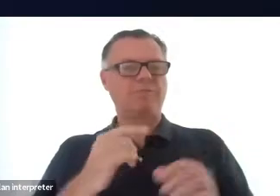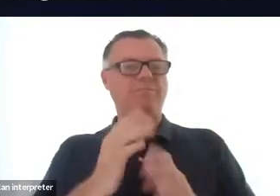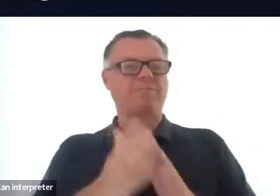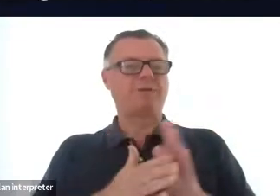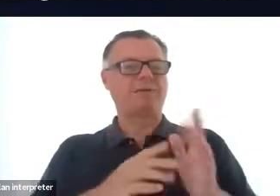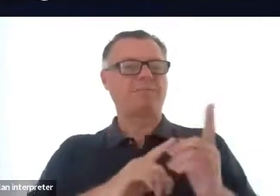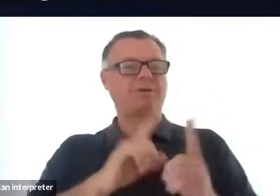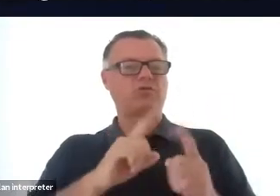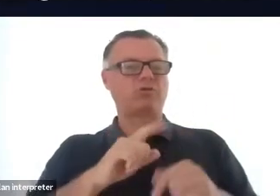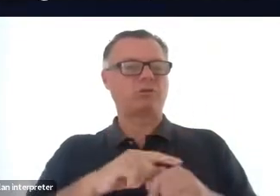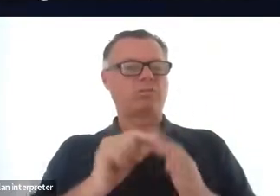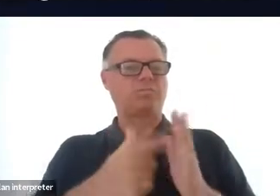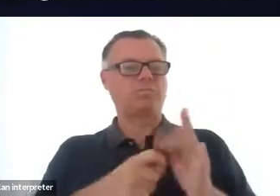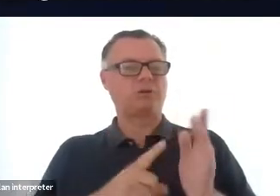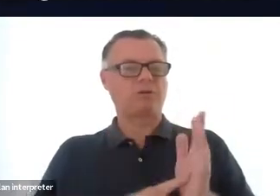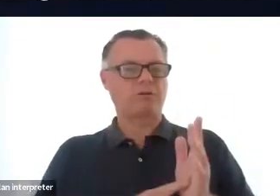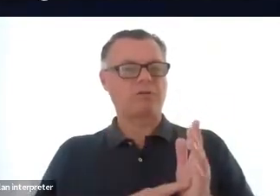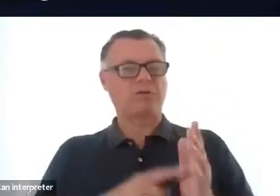Visit